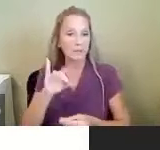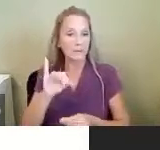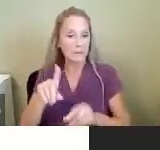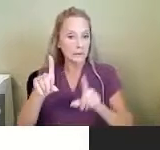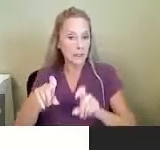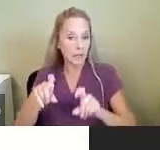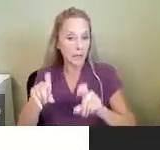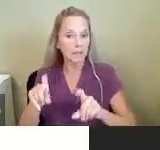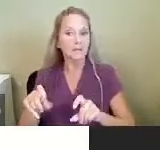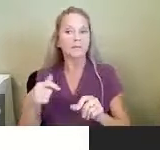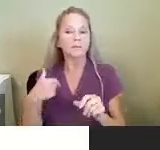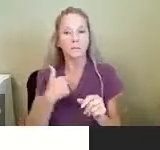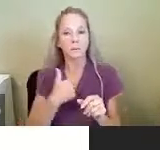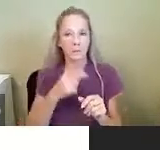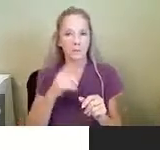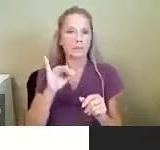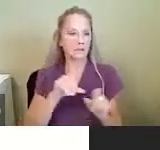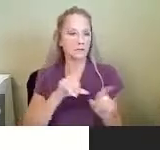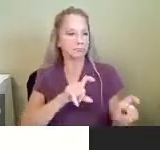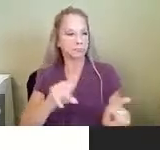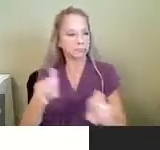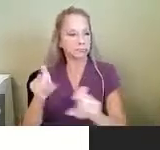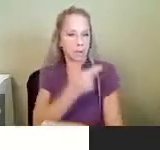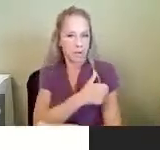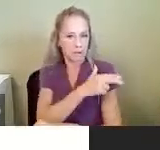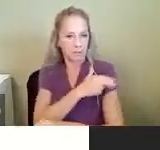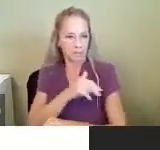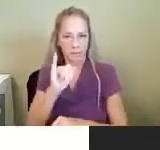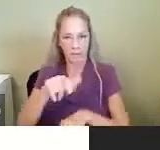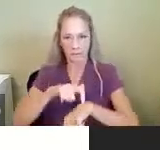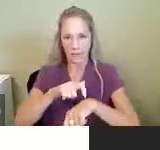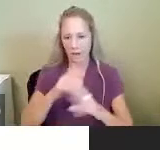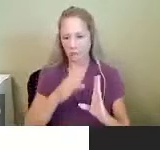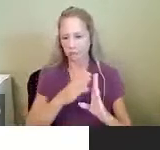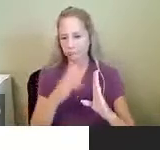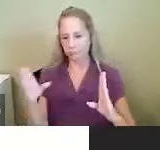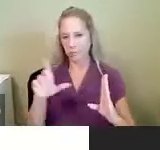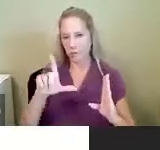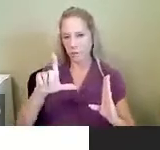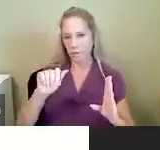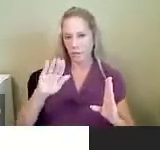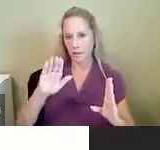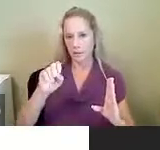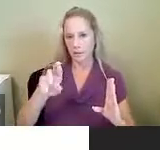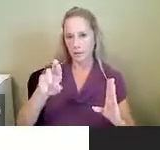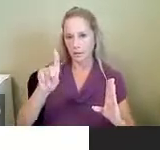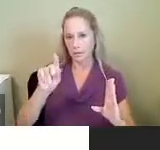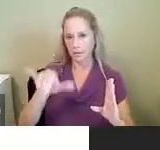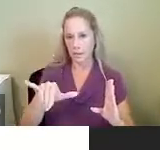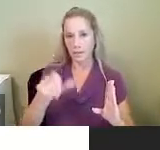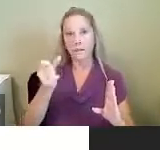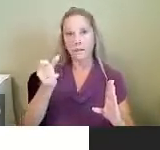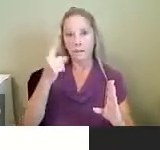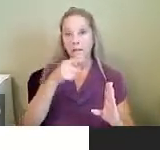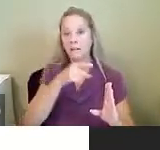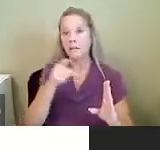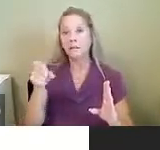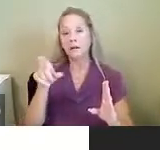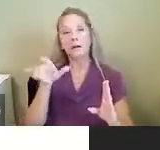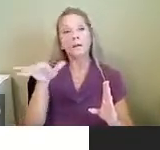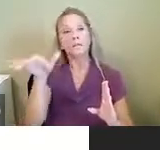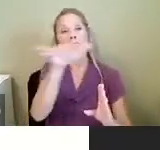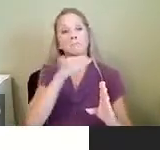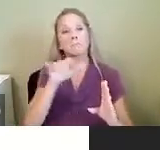from hospitals around Labor Day. And remember, this is the census. So this is the number of people in the hospital in all those